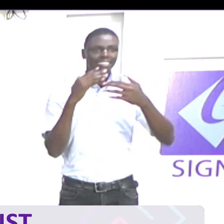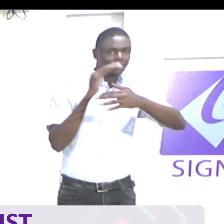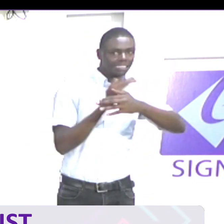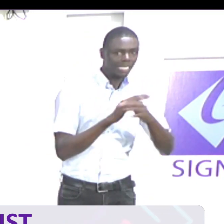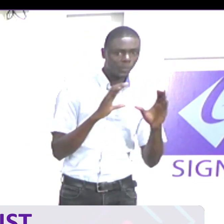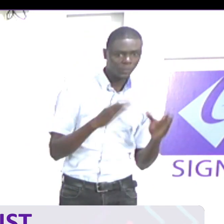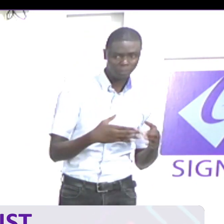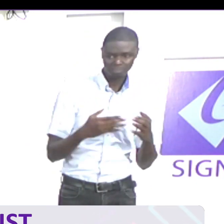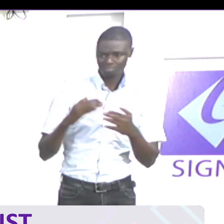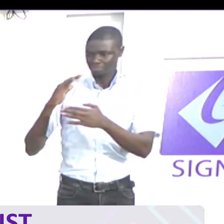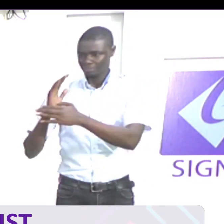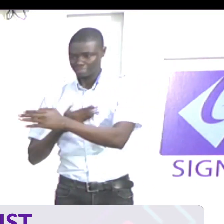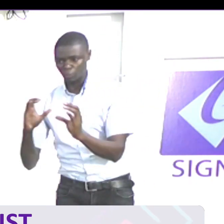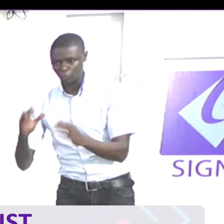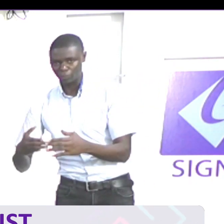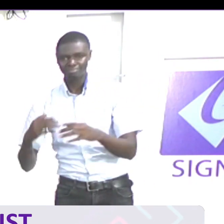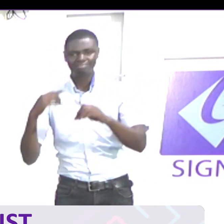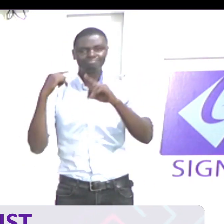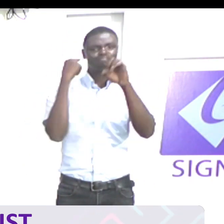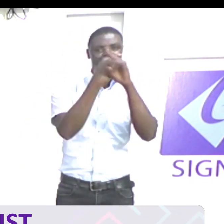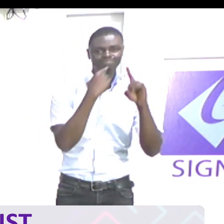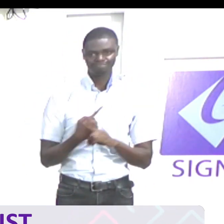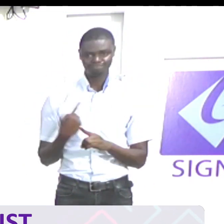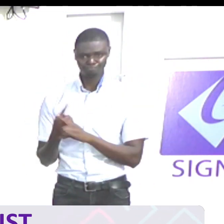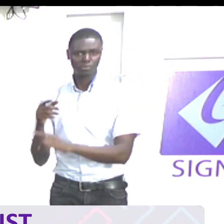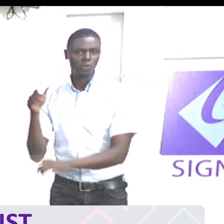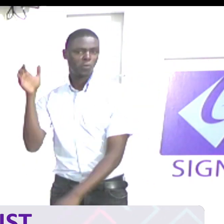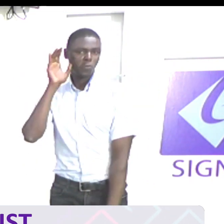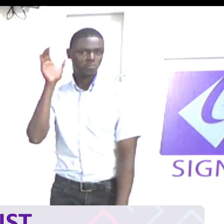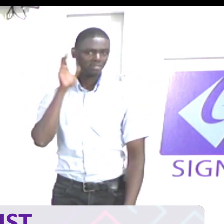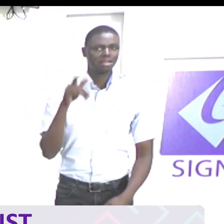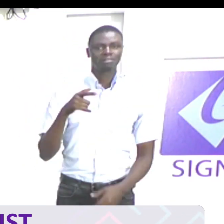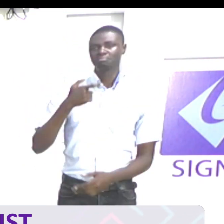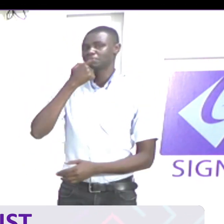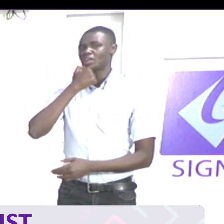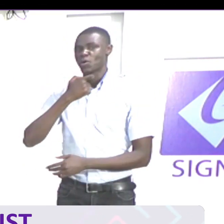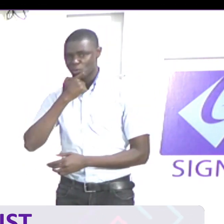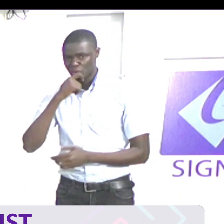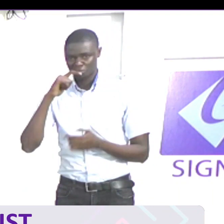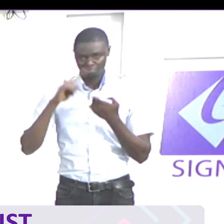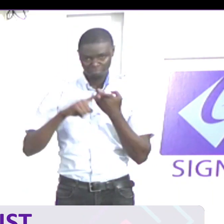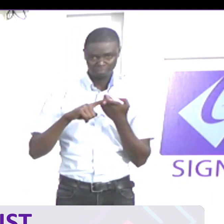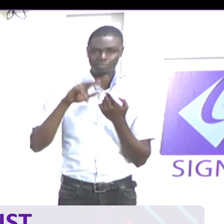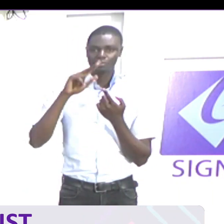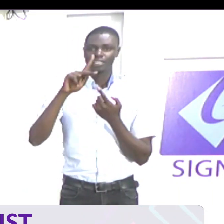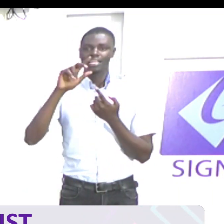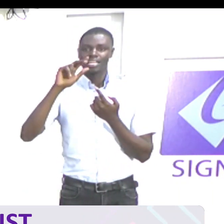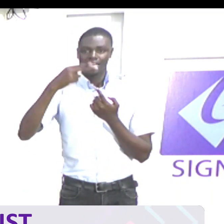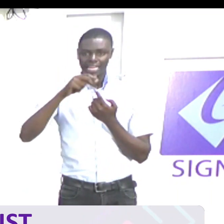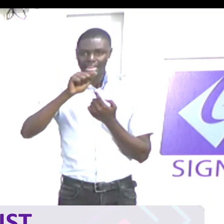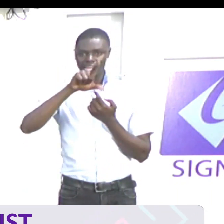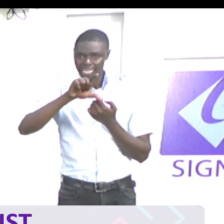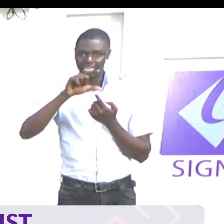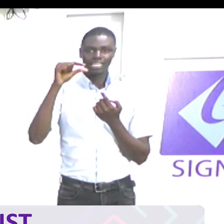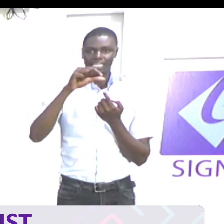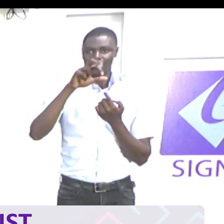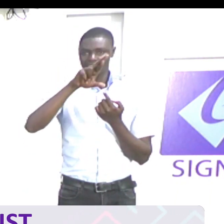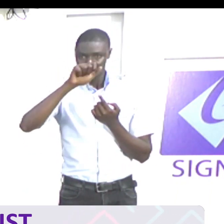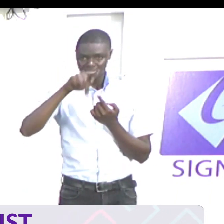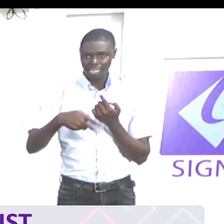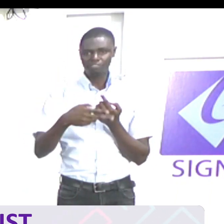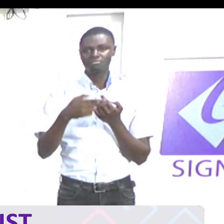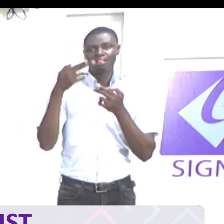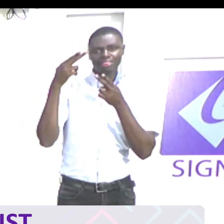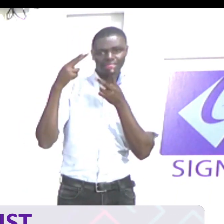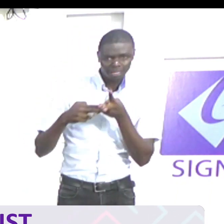Central C, pale from outside. Umesikia Japesa pale, umesikia Calligraph Jones. I go in it. Oh man, good times, good